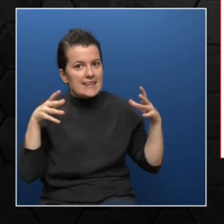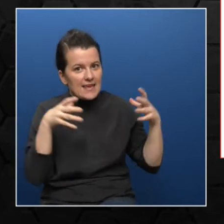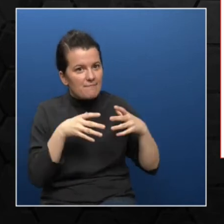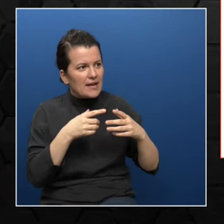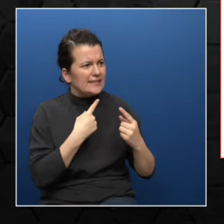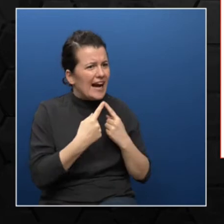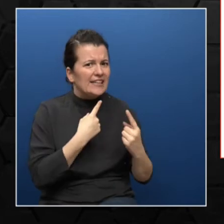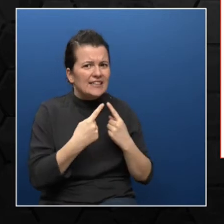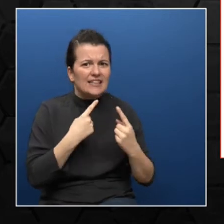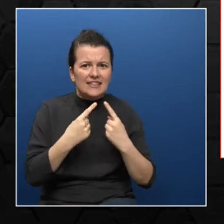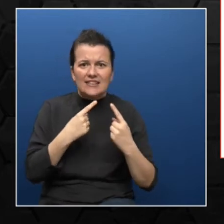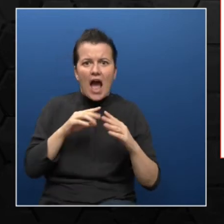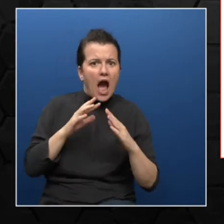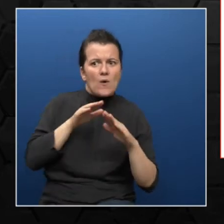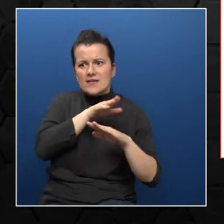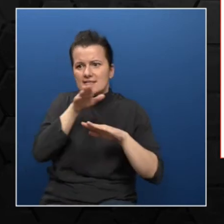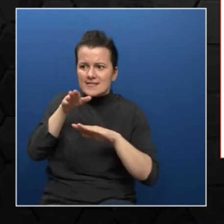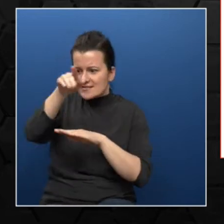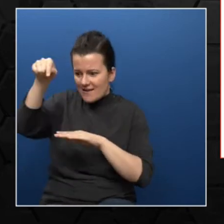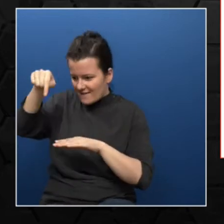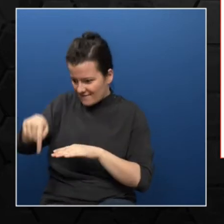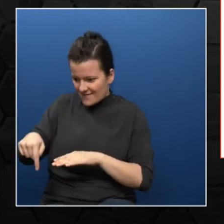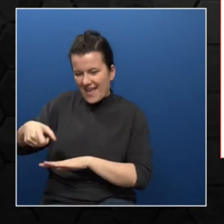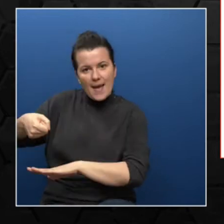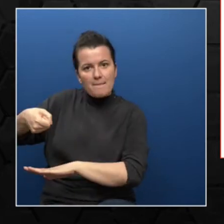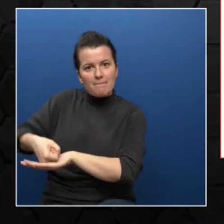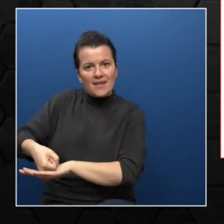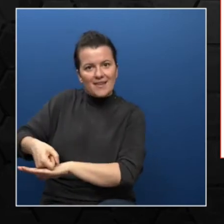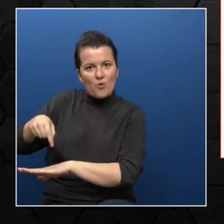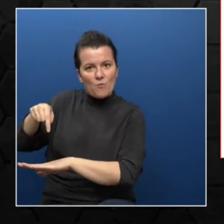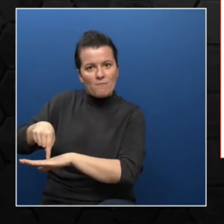exact one place which is the global best position. So